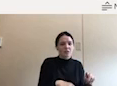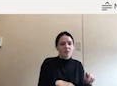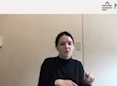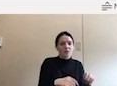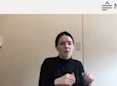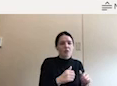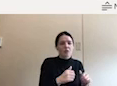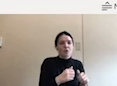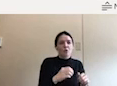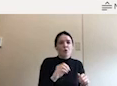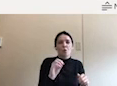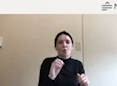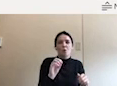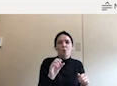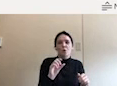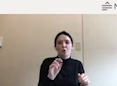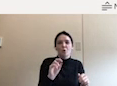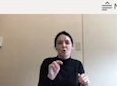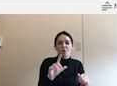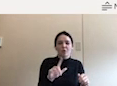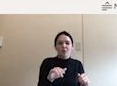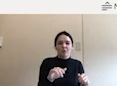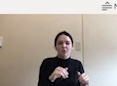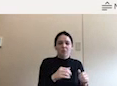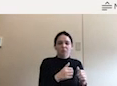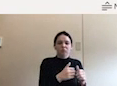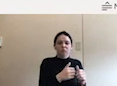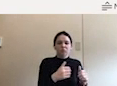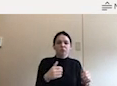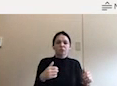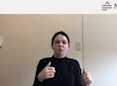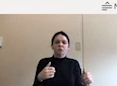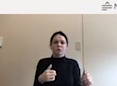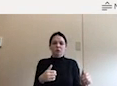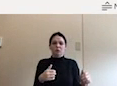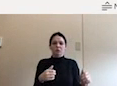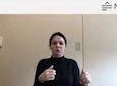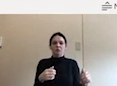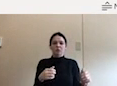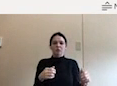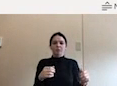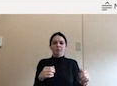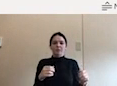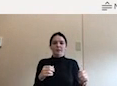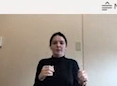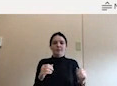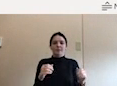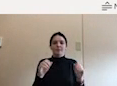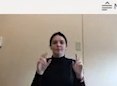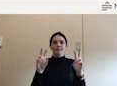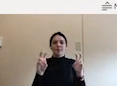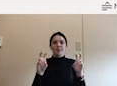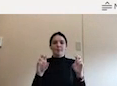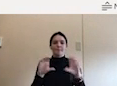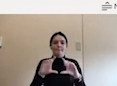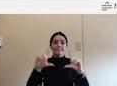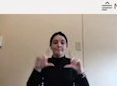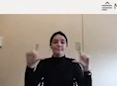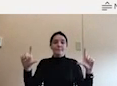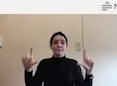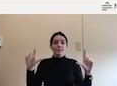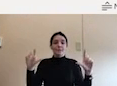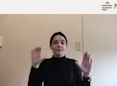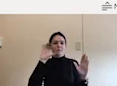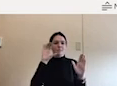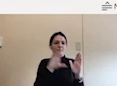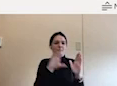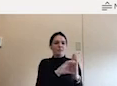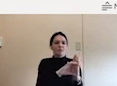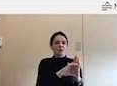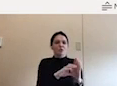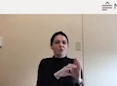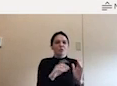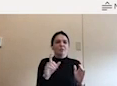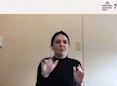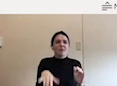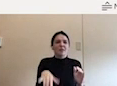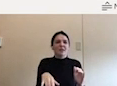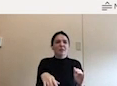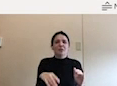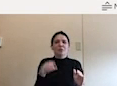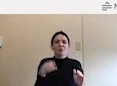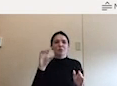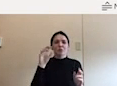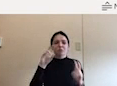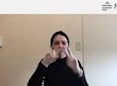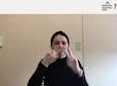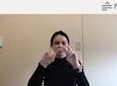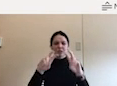metaphor, which I think is one of the great attractions of calculus. Yes. So I can see a discussion easily going in from